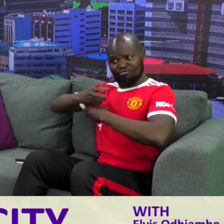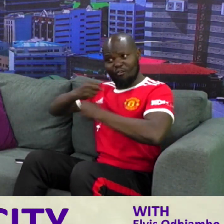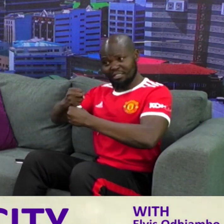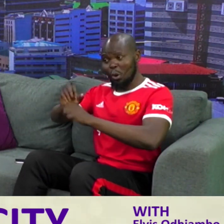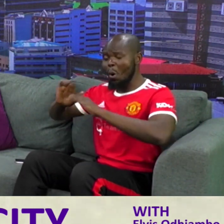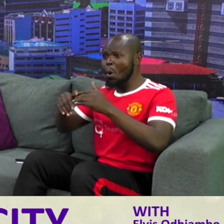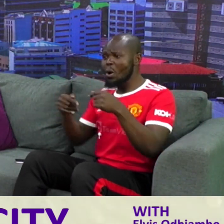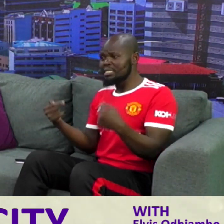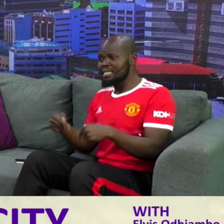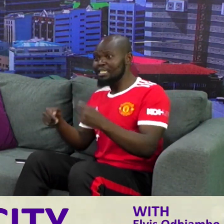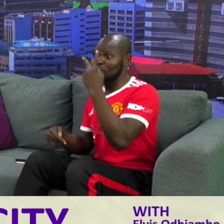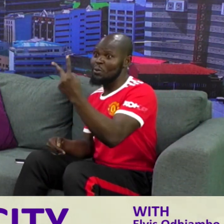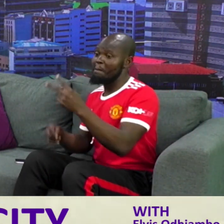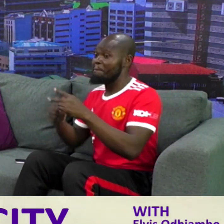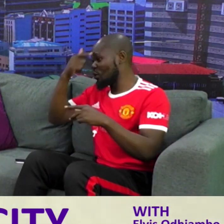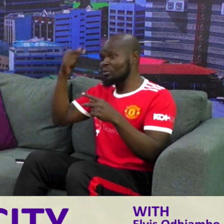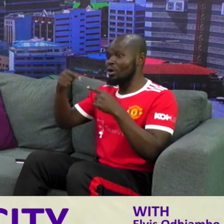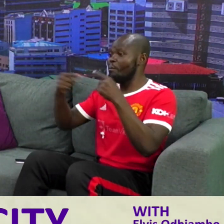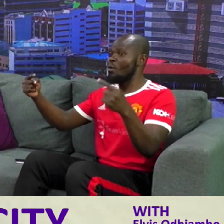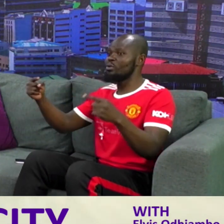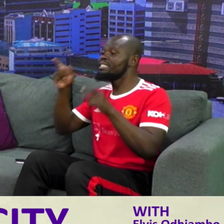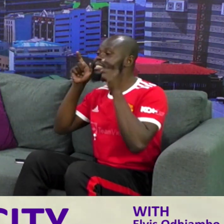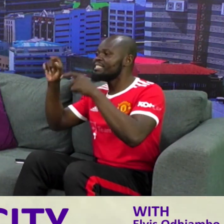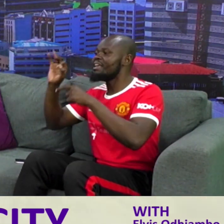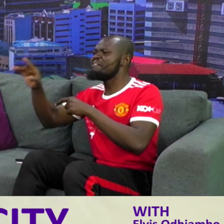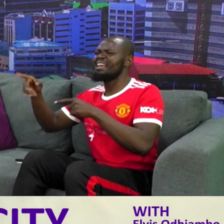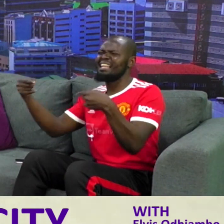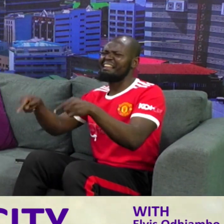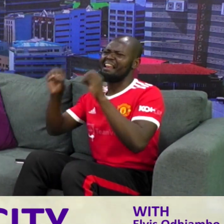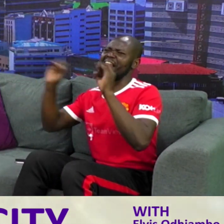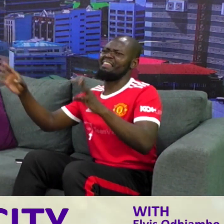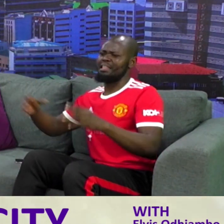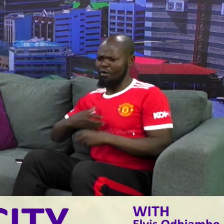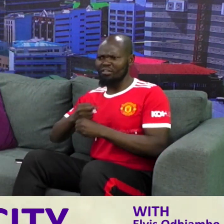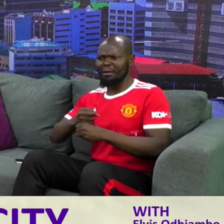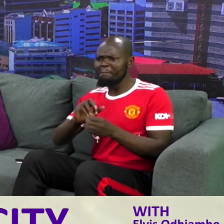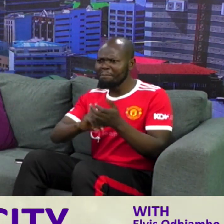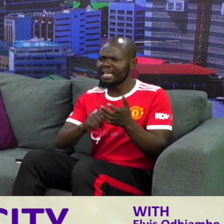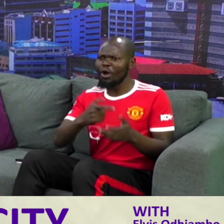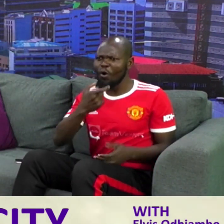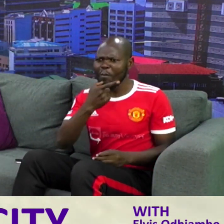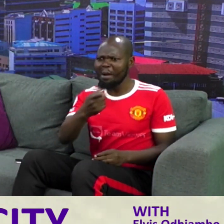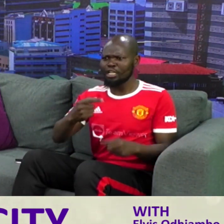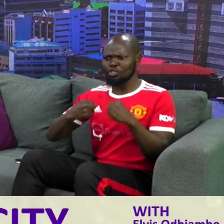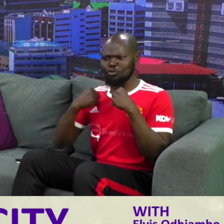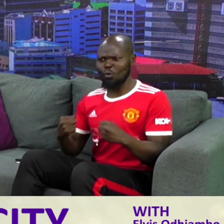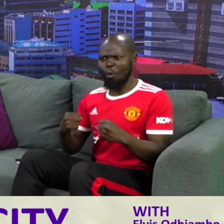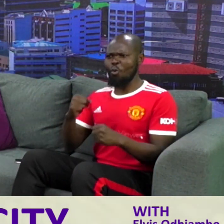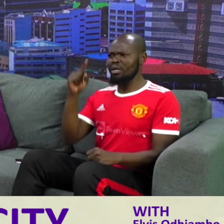had how Moranga is famous, and now having that they're